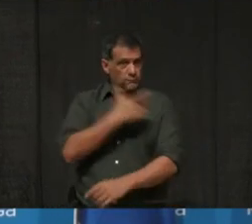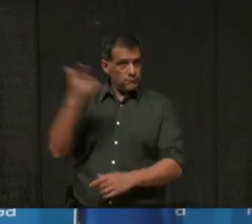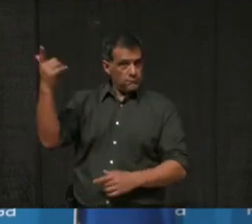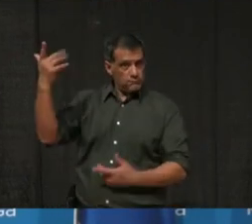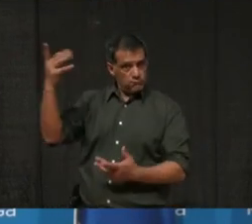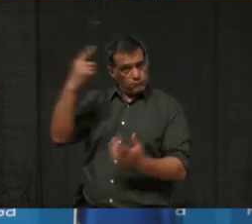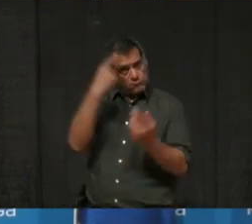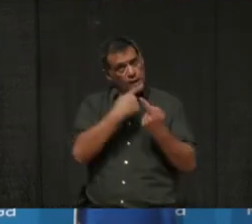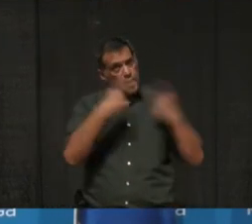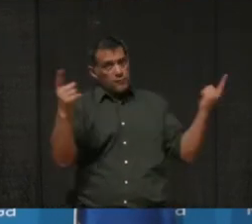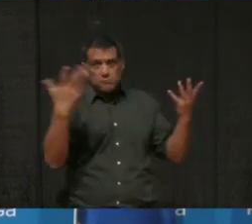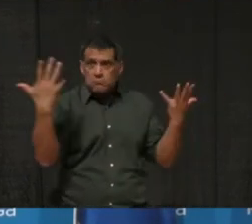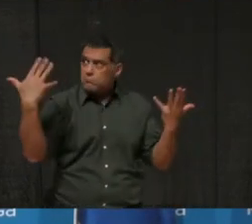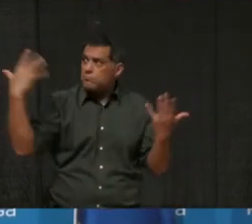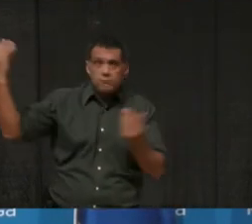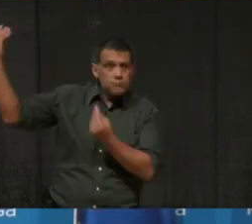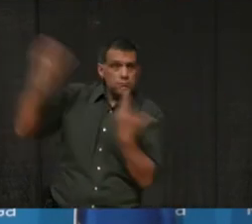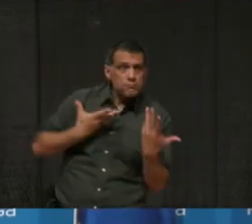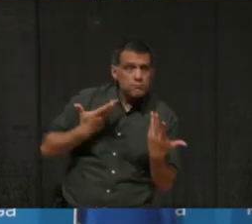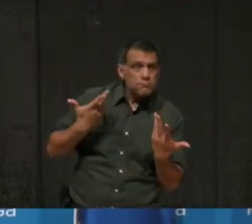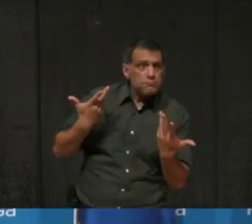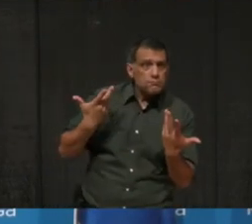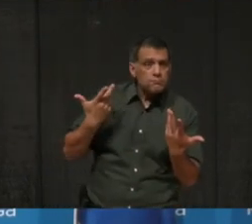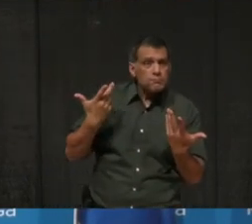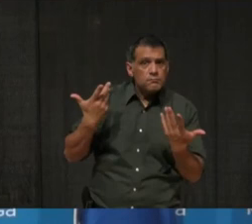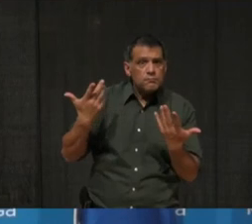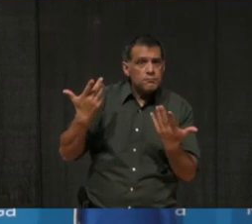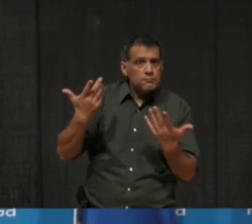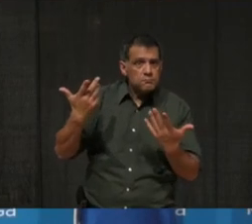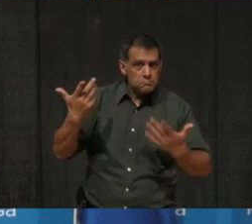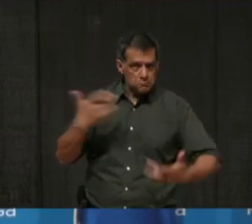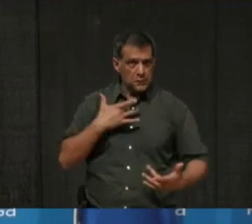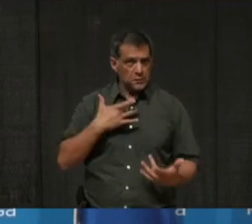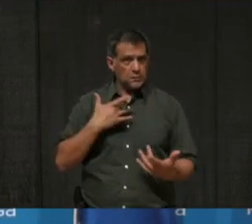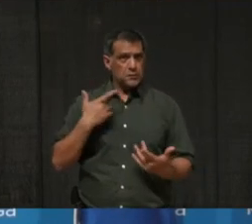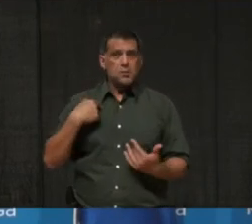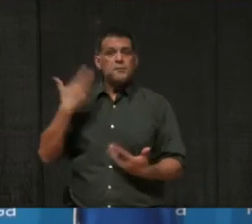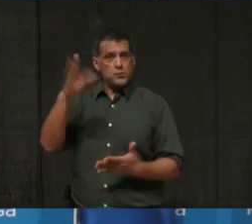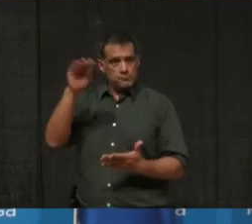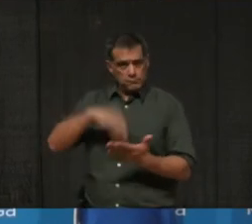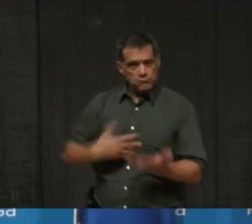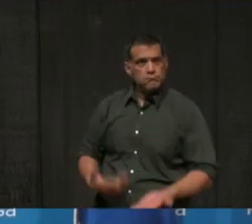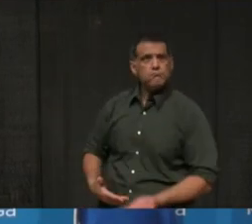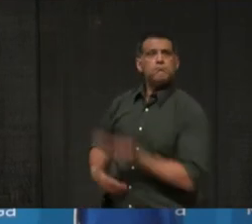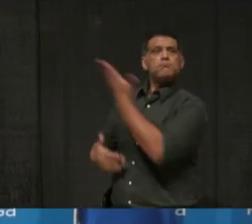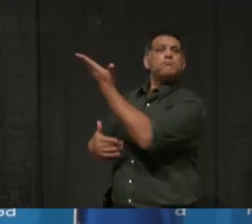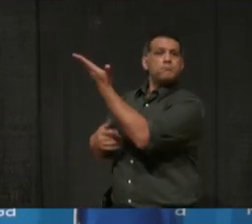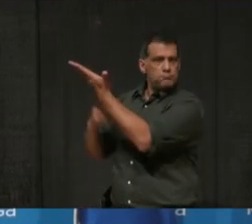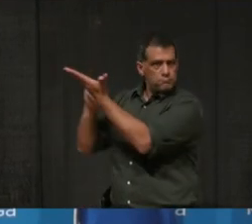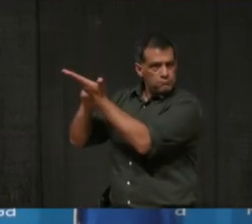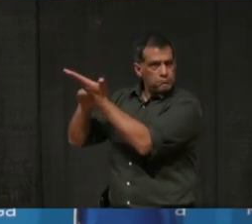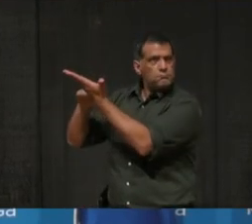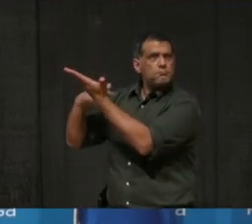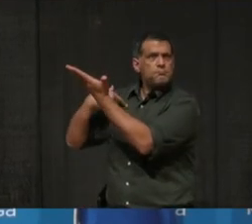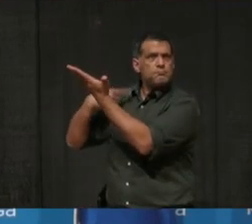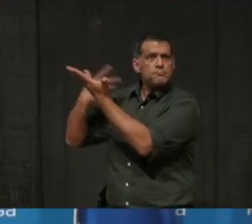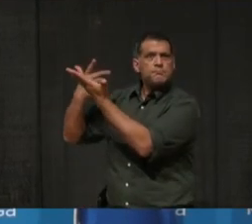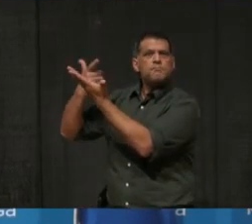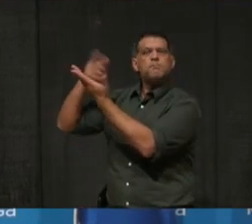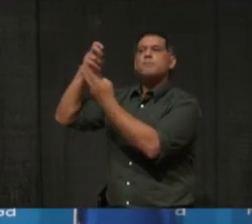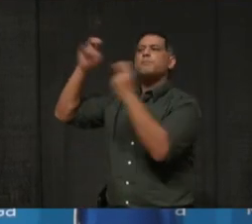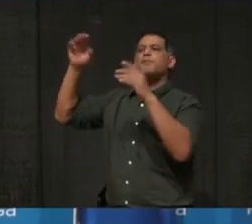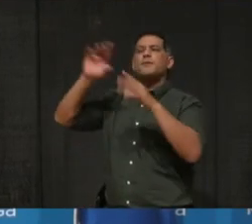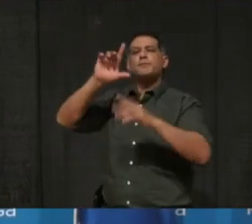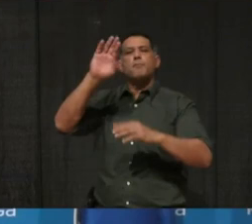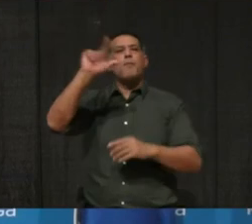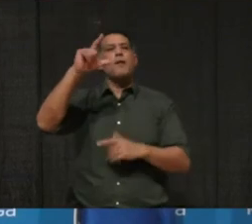to also an earlier motion from council about considering cracking down more on big box and then considering gradually